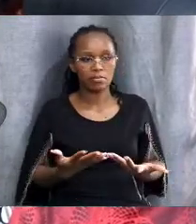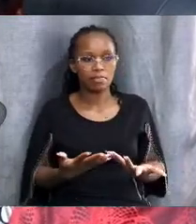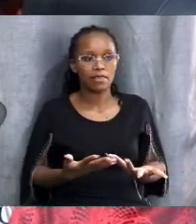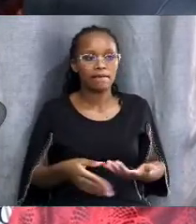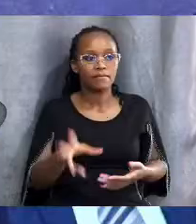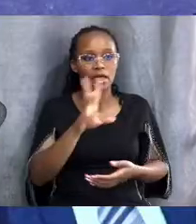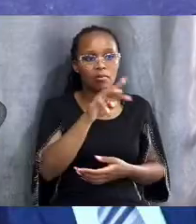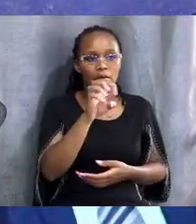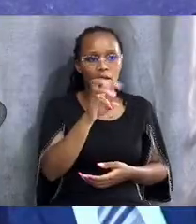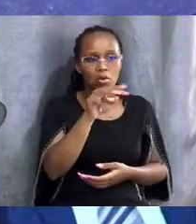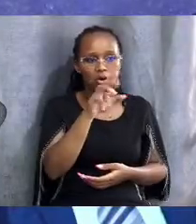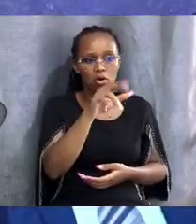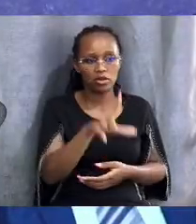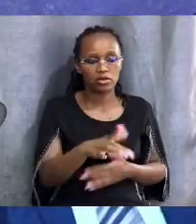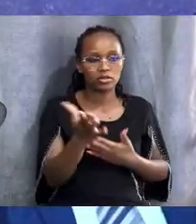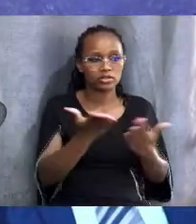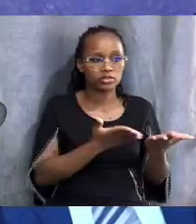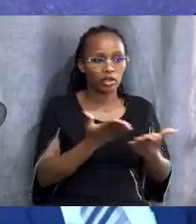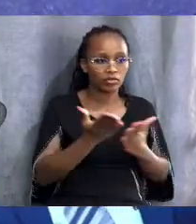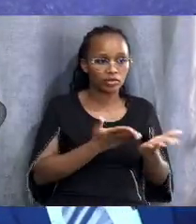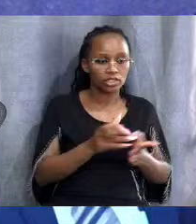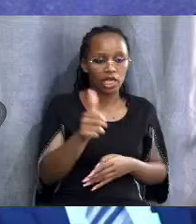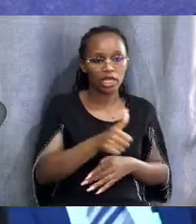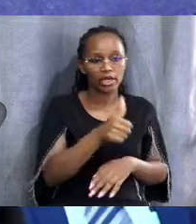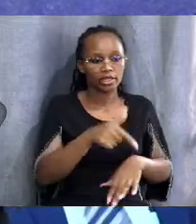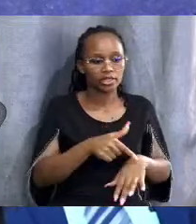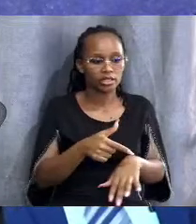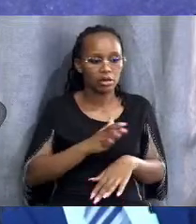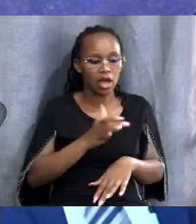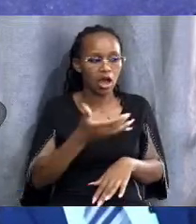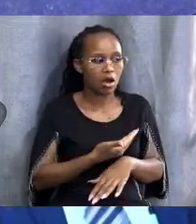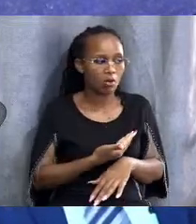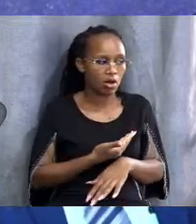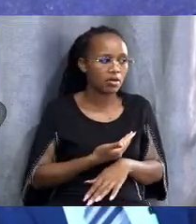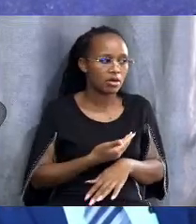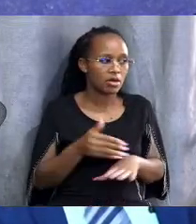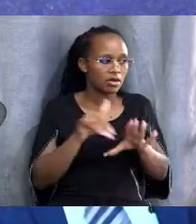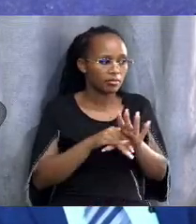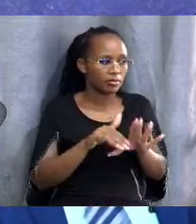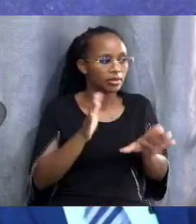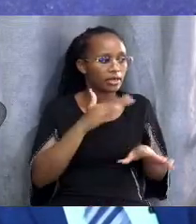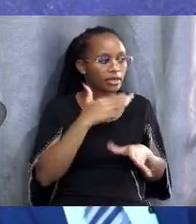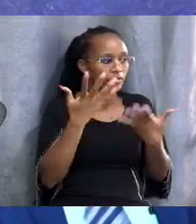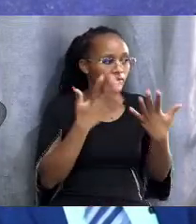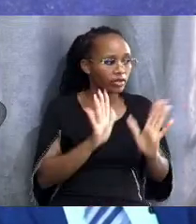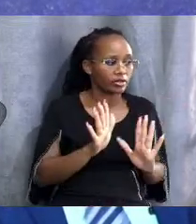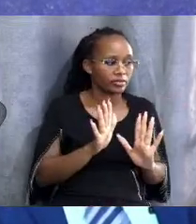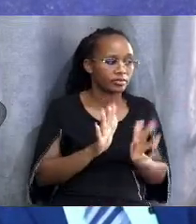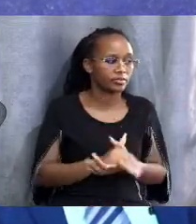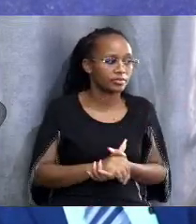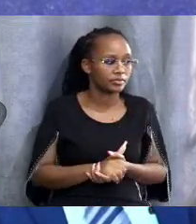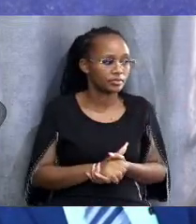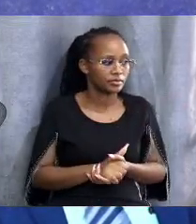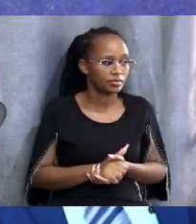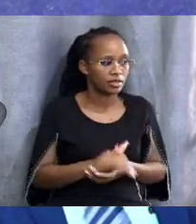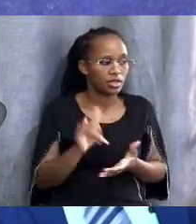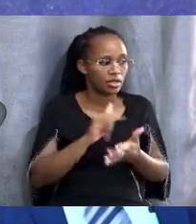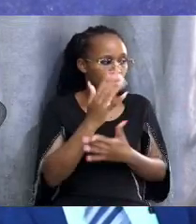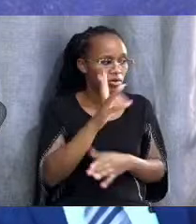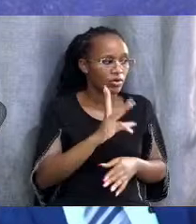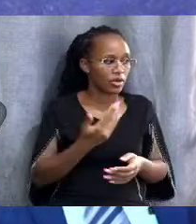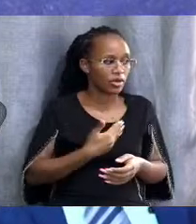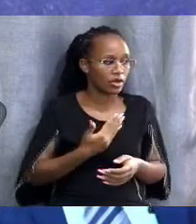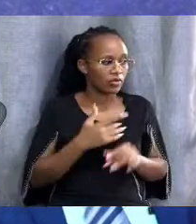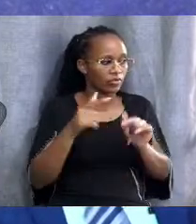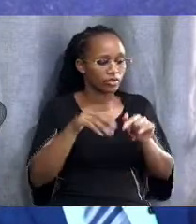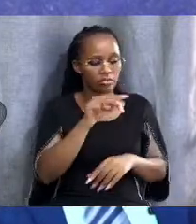have memorial services anytime our member passes on. And that is why we have